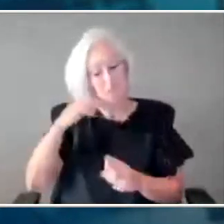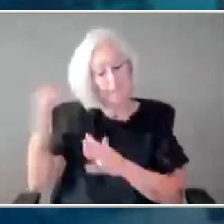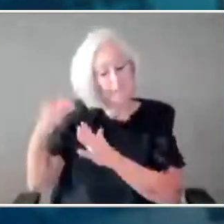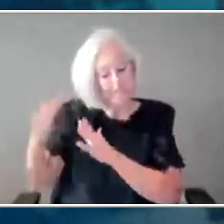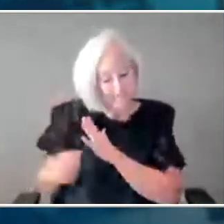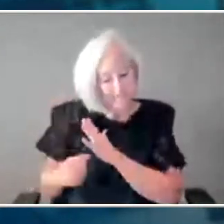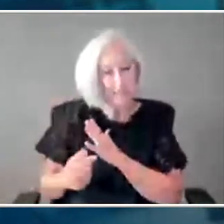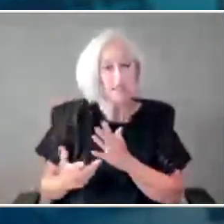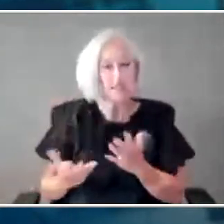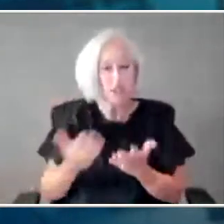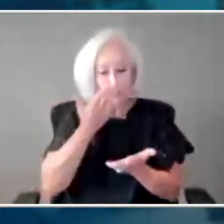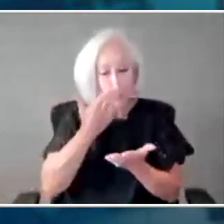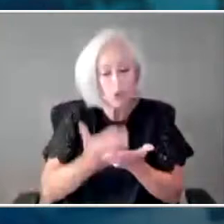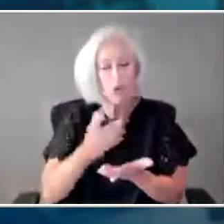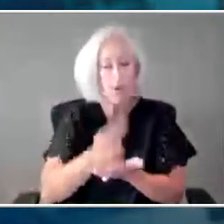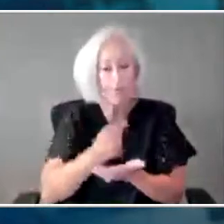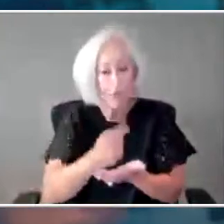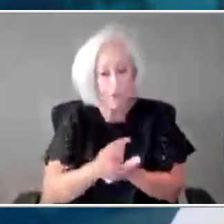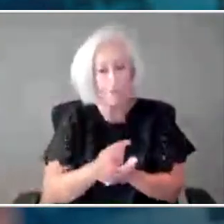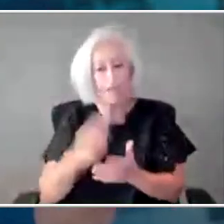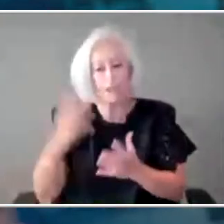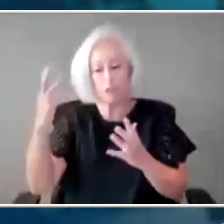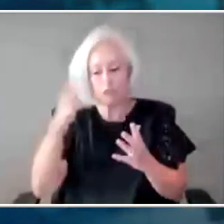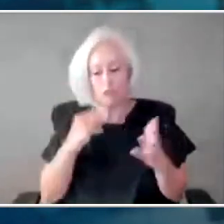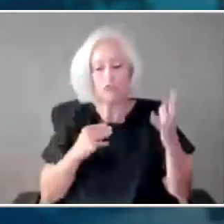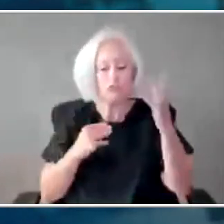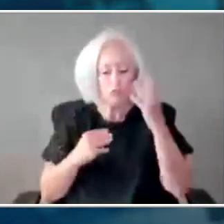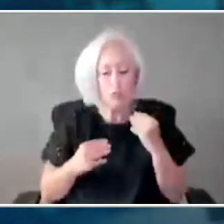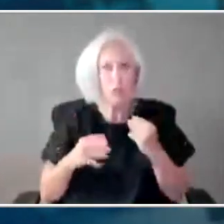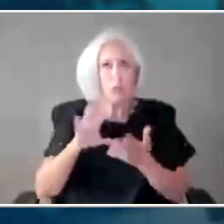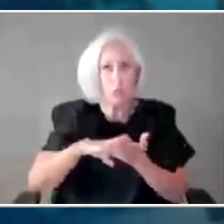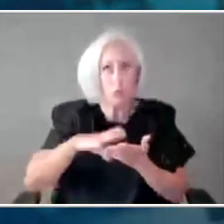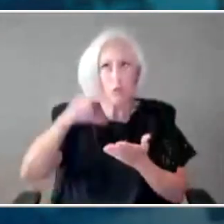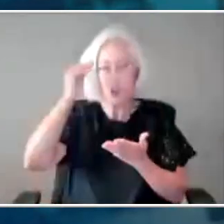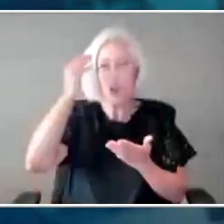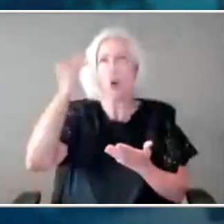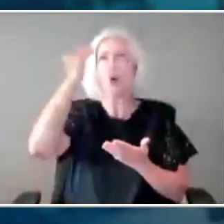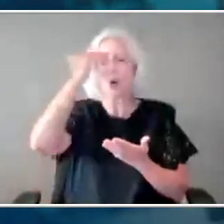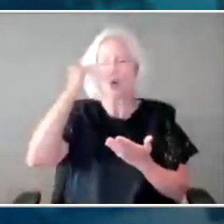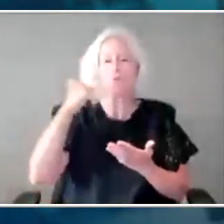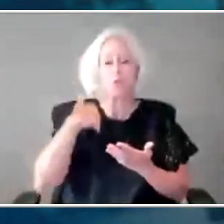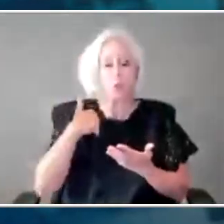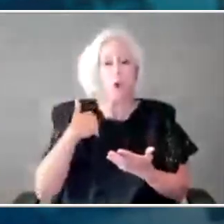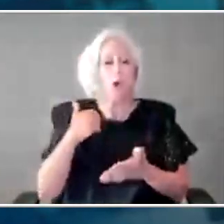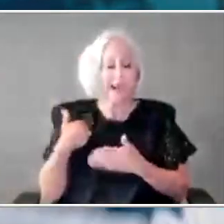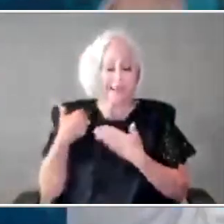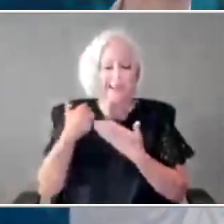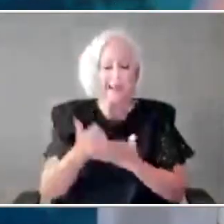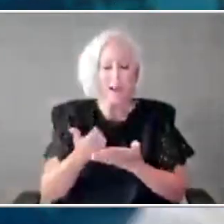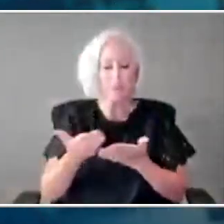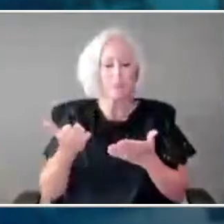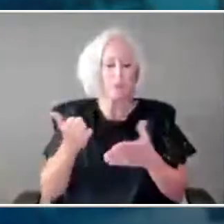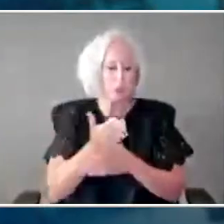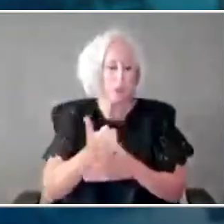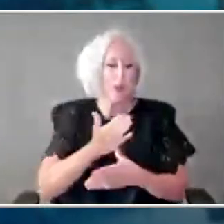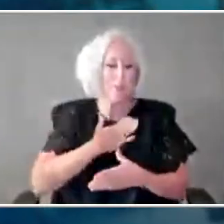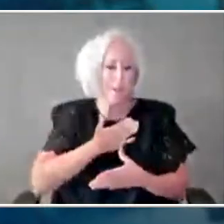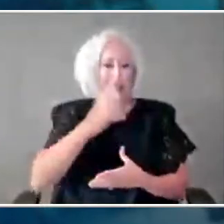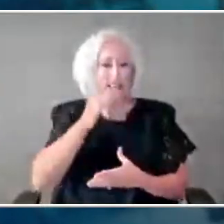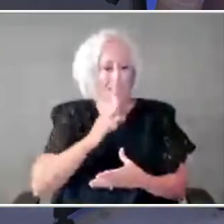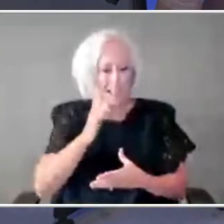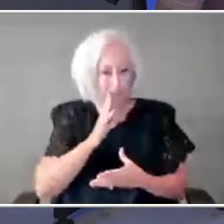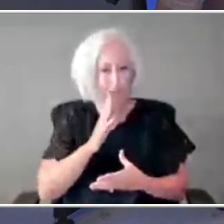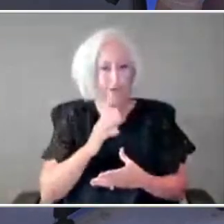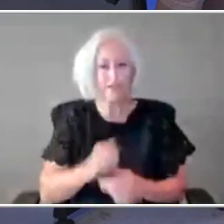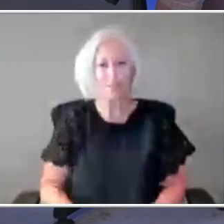who've been through all this to feel like, okay, I can kind of give back and I can share my experience and I can help somebody else kind of climb this ladder that I already climbed. It's